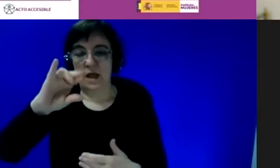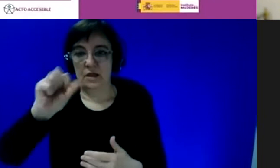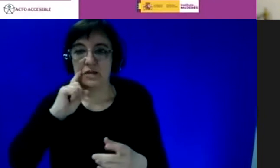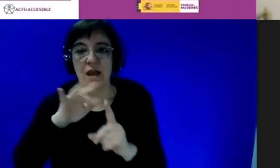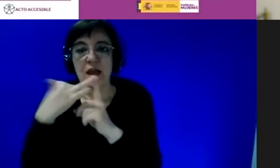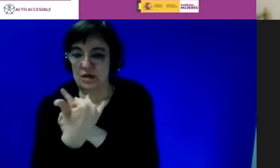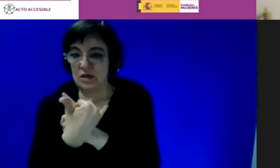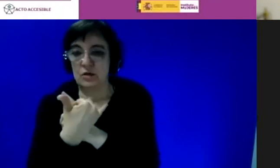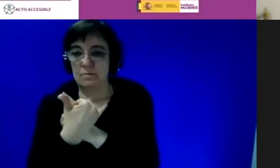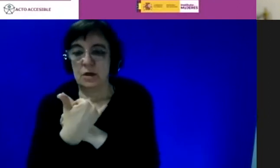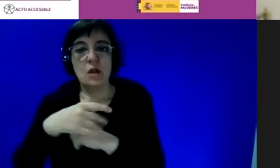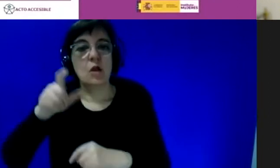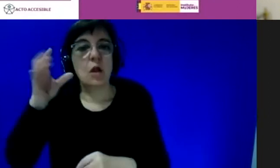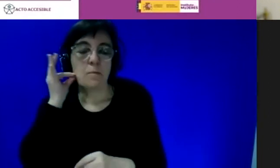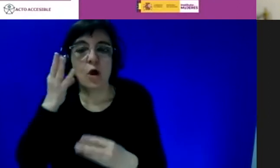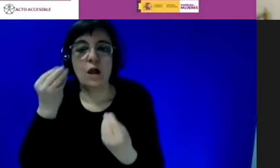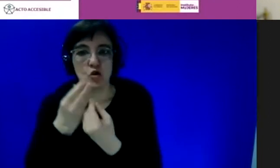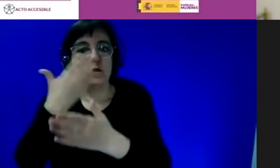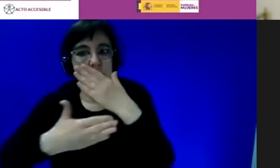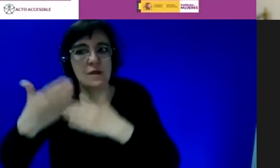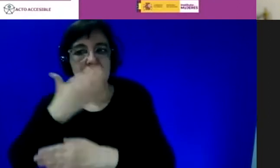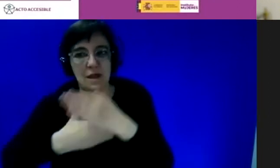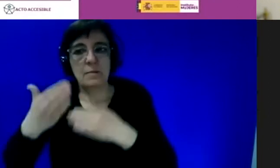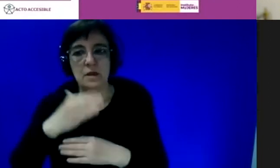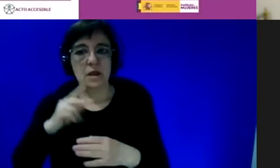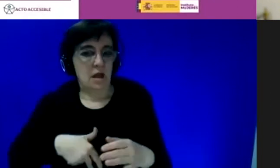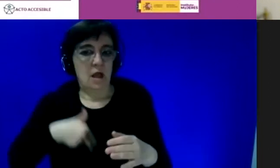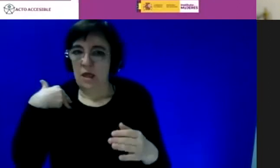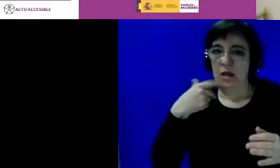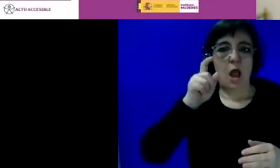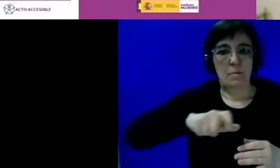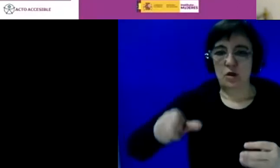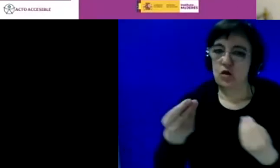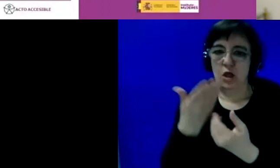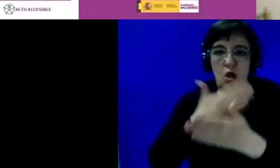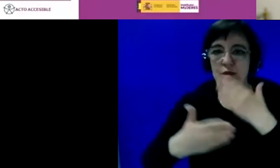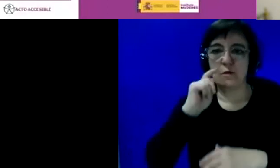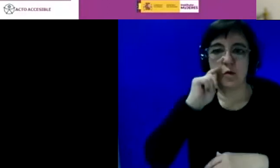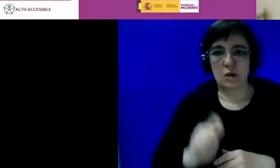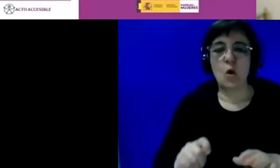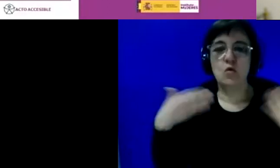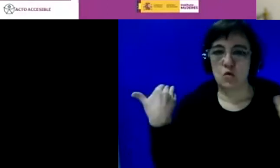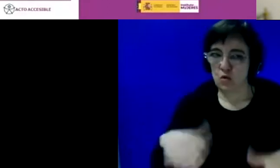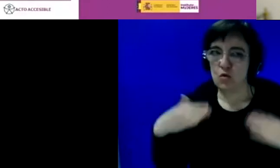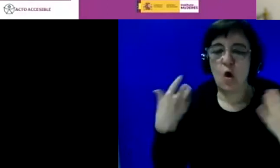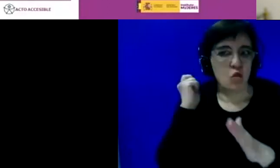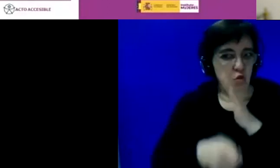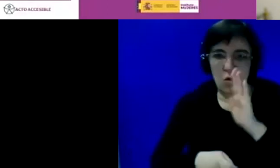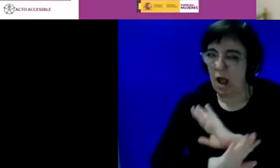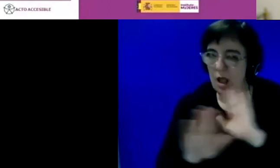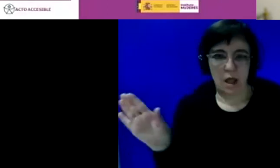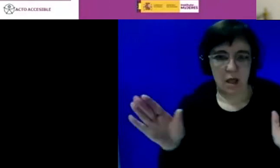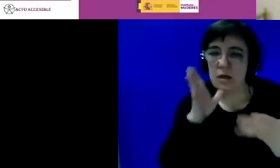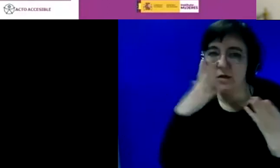disabilities, as well as in general people with disabilities in Ukraine, is critical. The National Assembly of Persons with Disabilities,